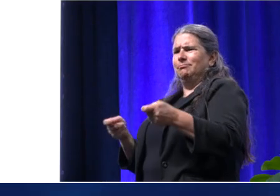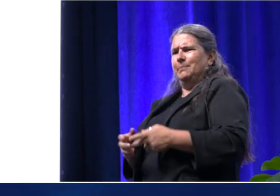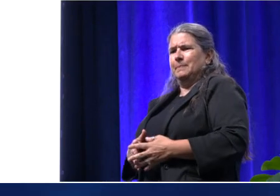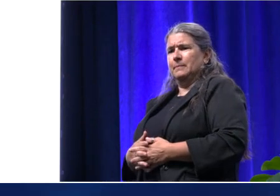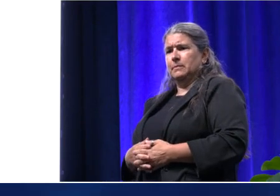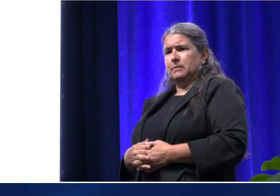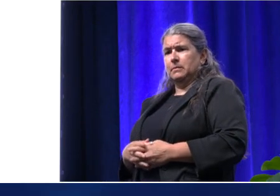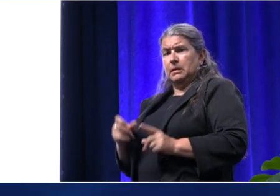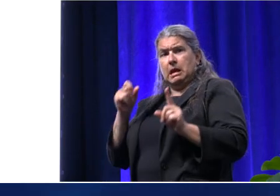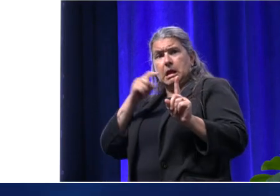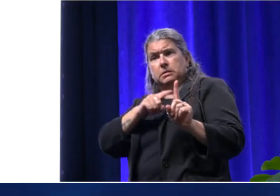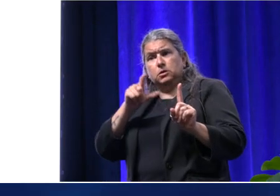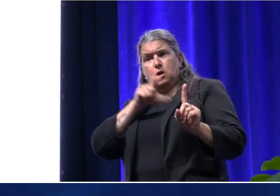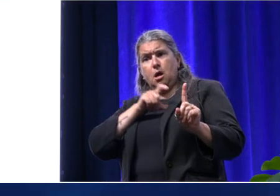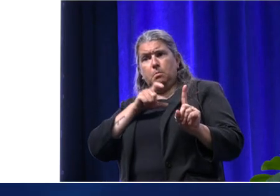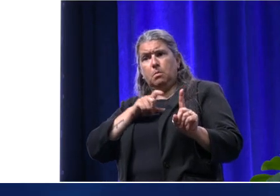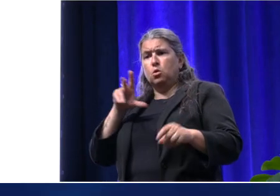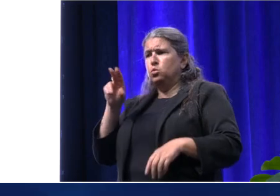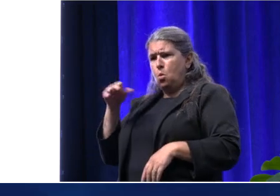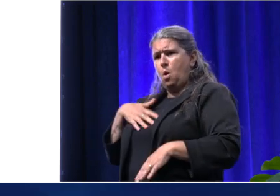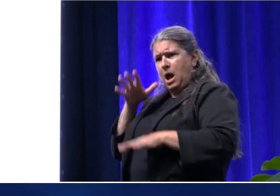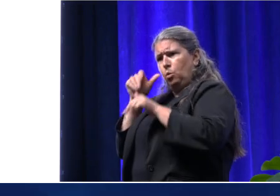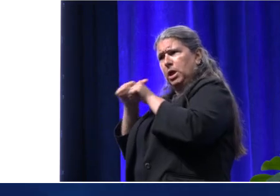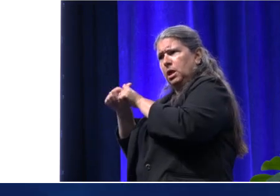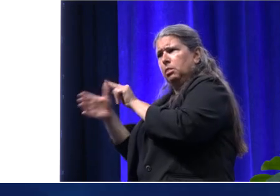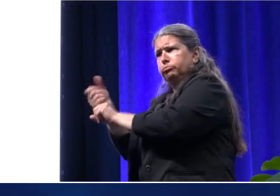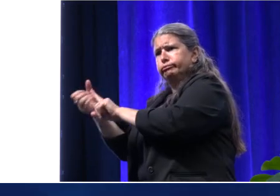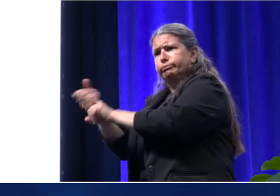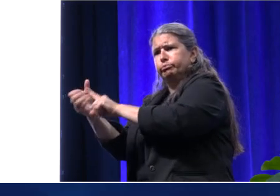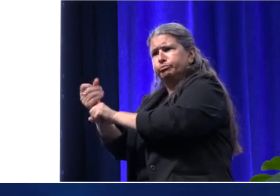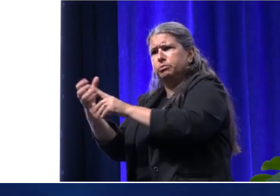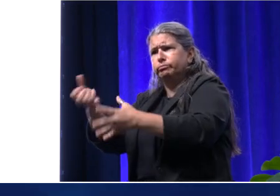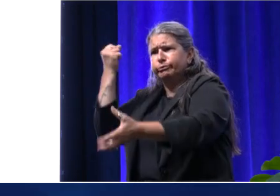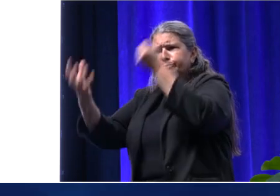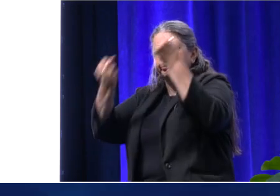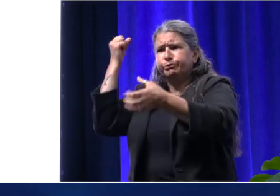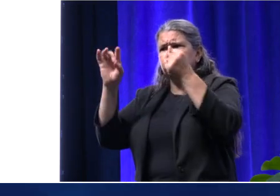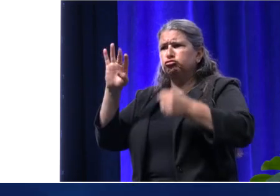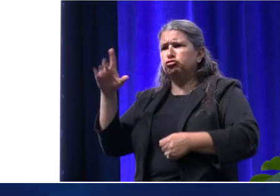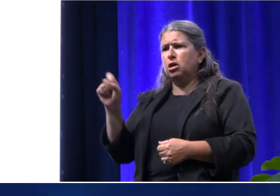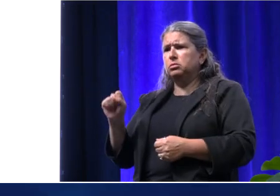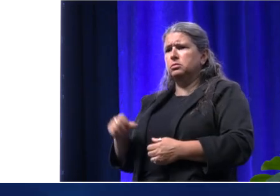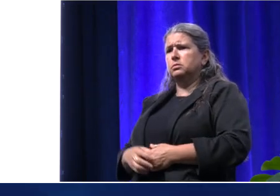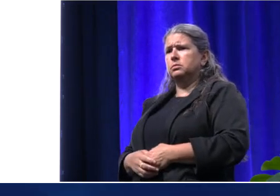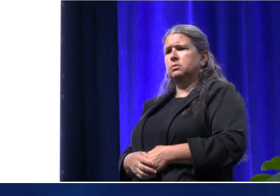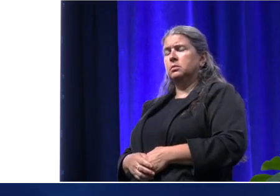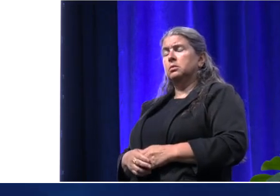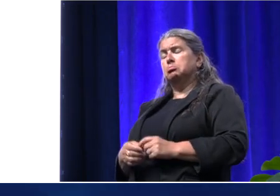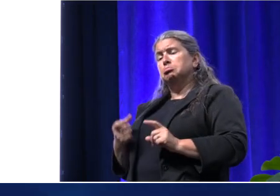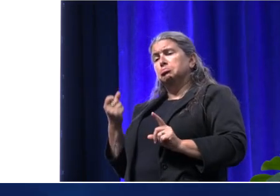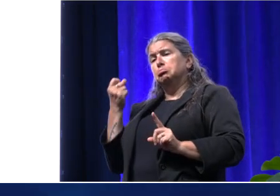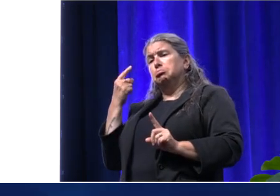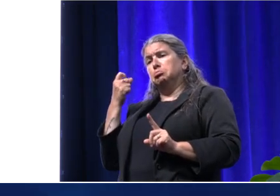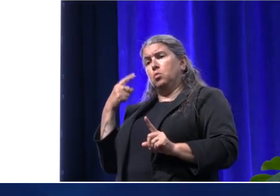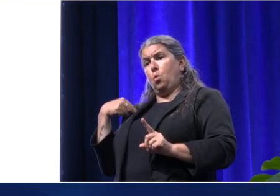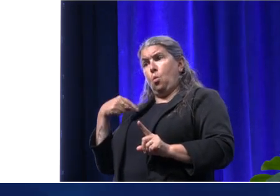stop taking drugs off the street or arresting people. But when there is a drug